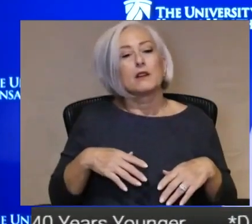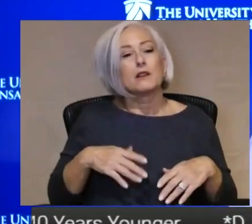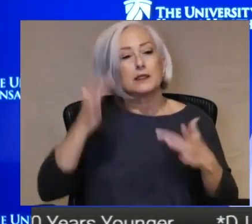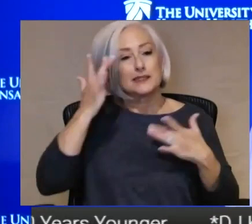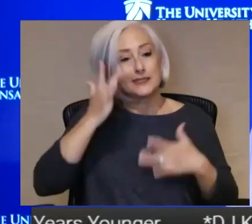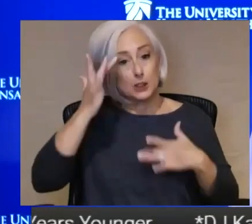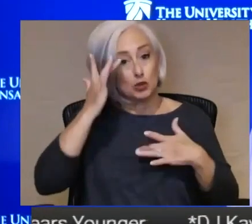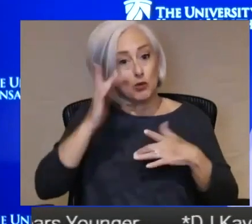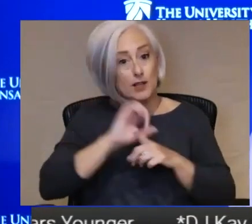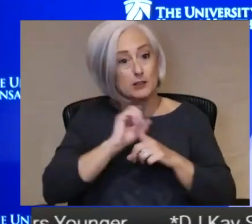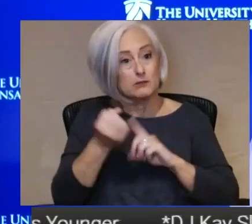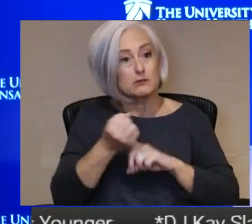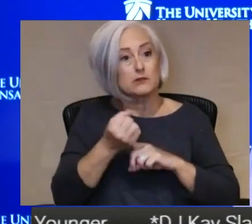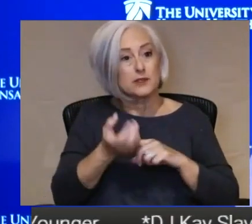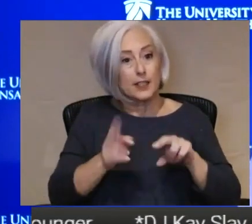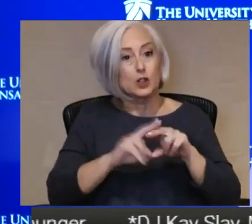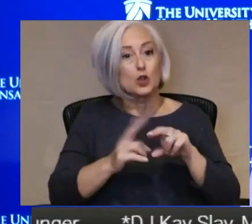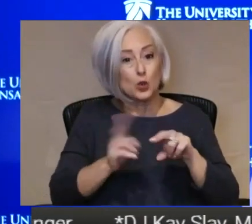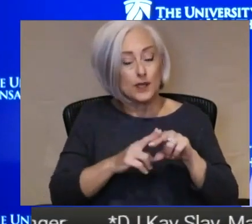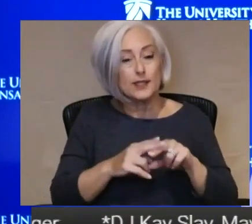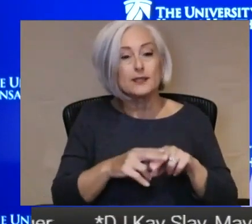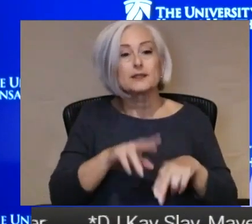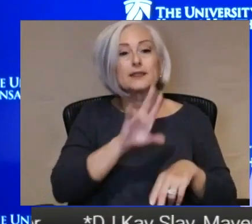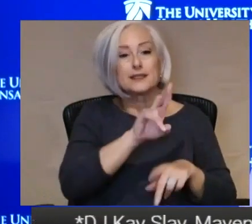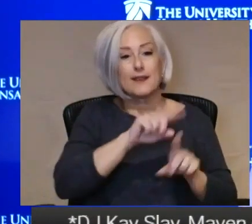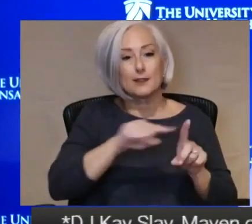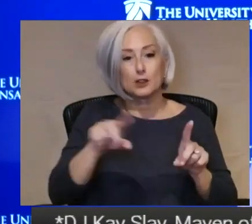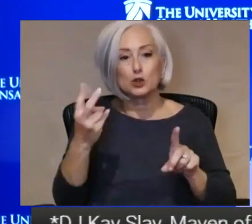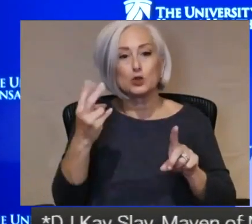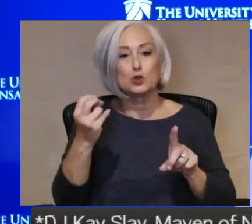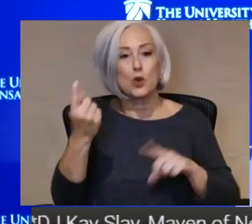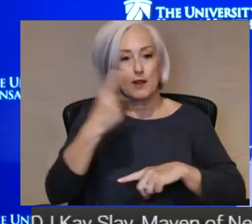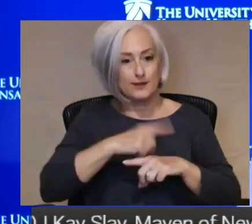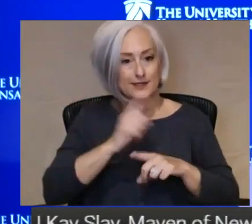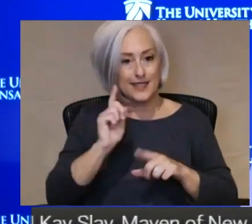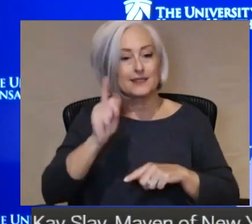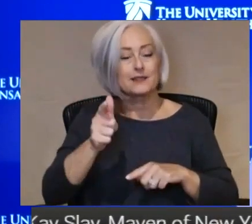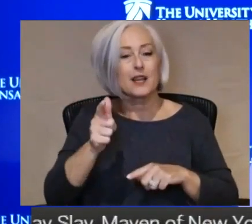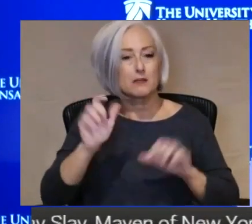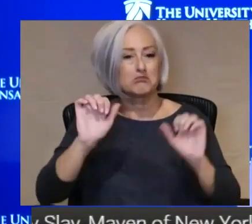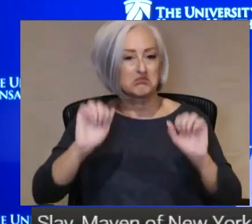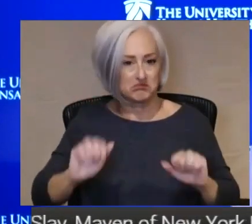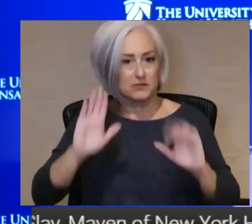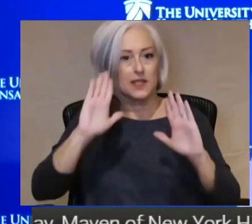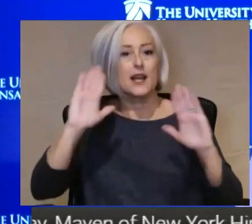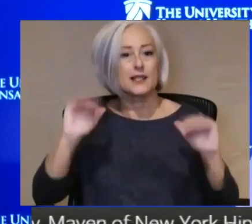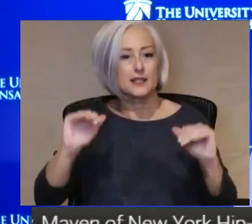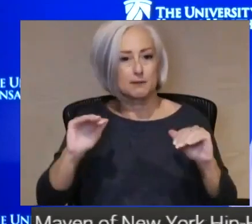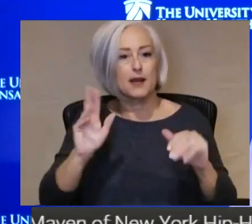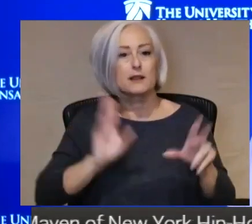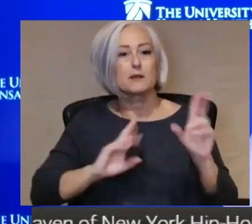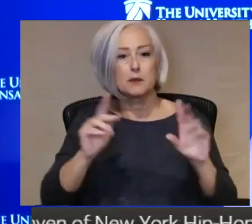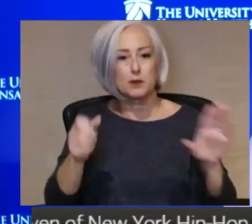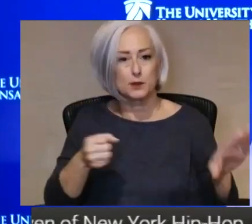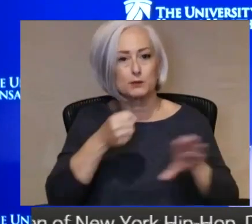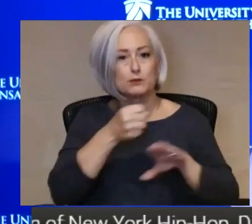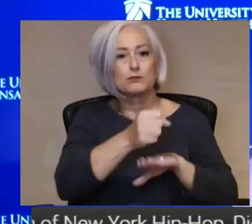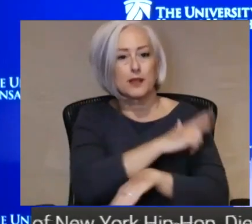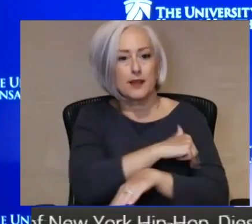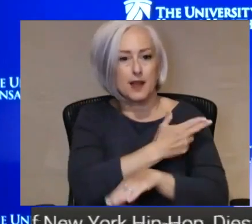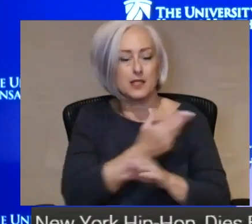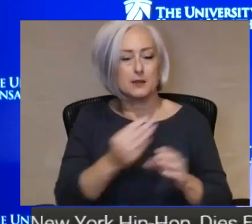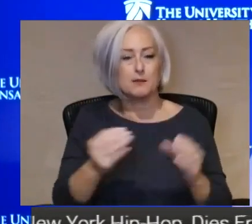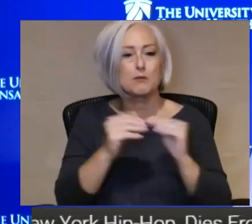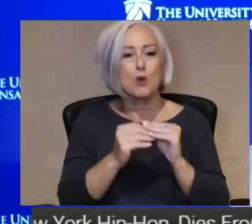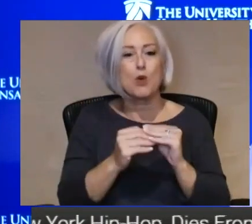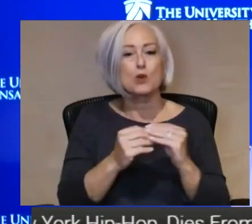12 days, 14 days later, we have to expect hospitalizations to rise. So we're just kind of waiting to see what the overall trend